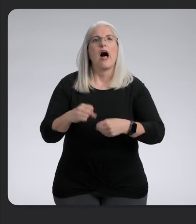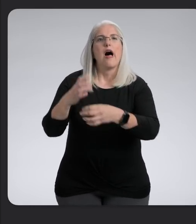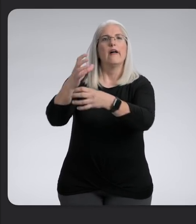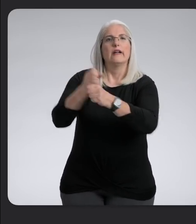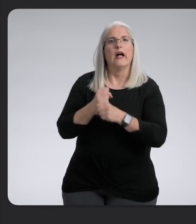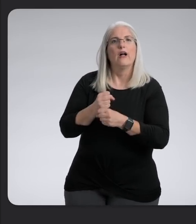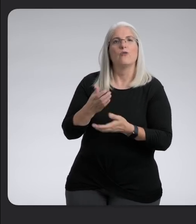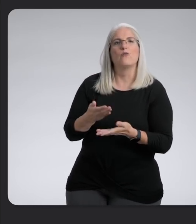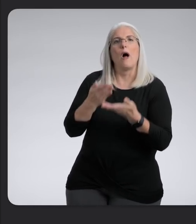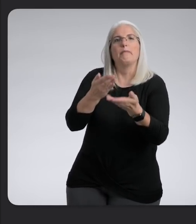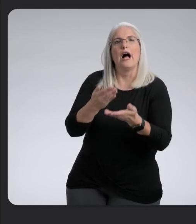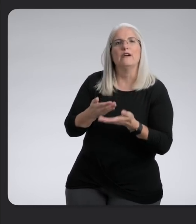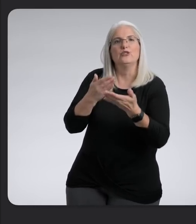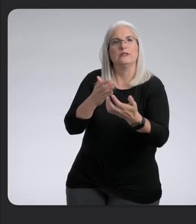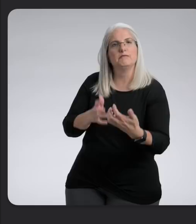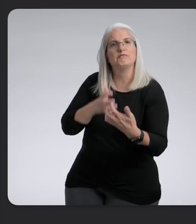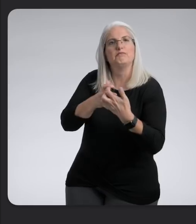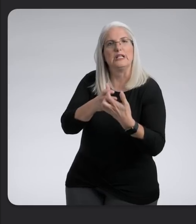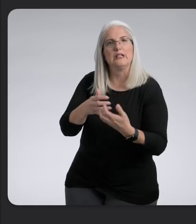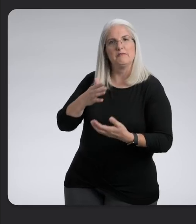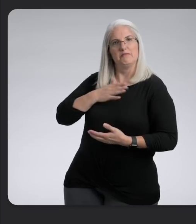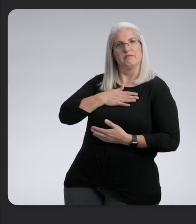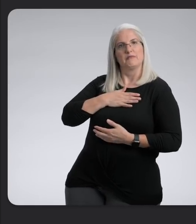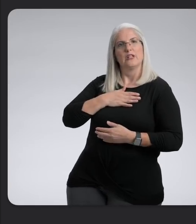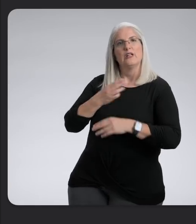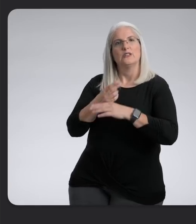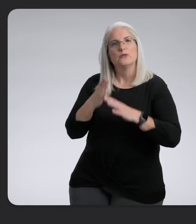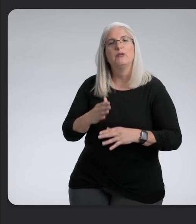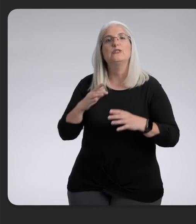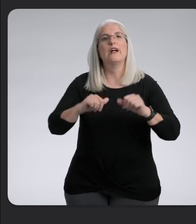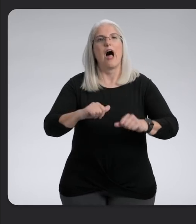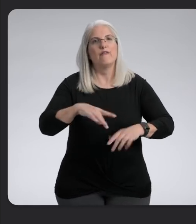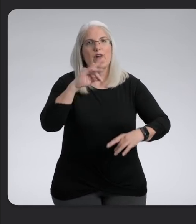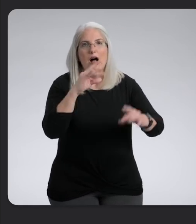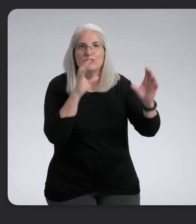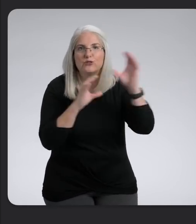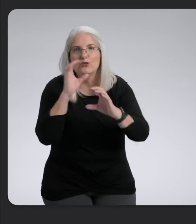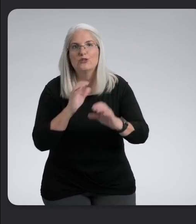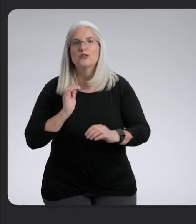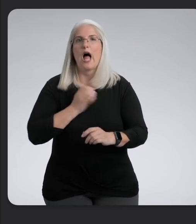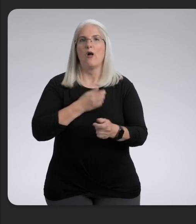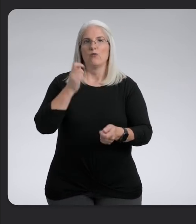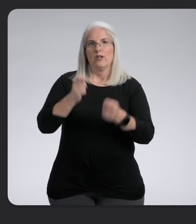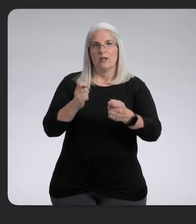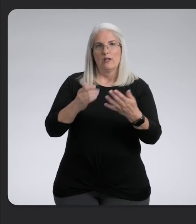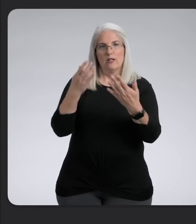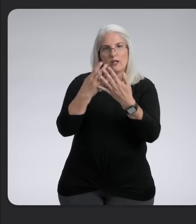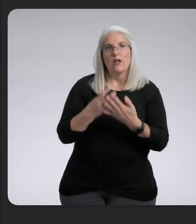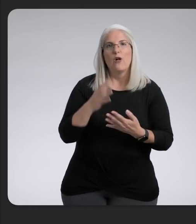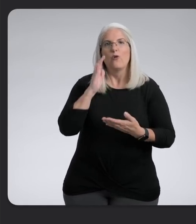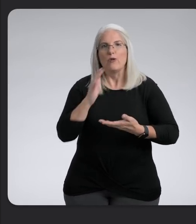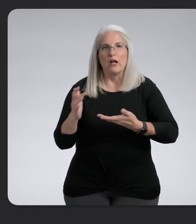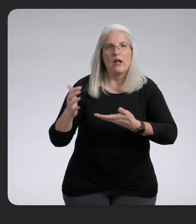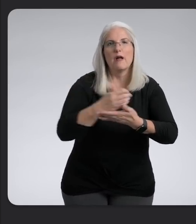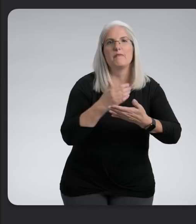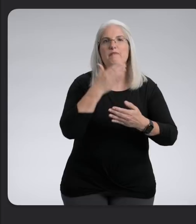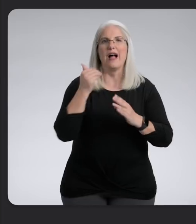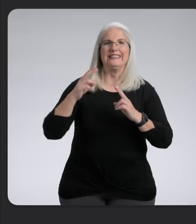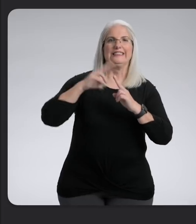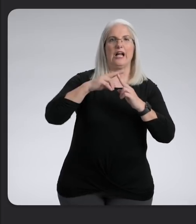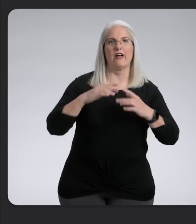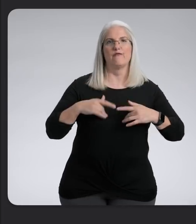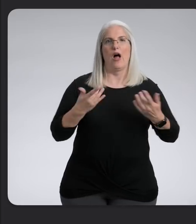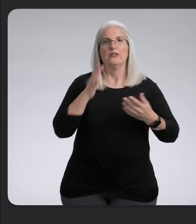in search, our expert editors will curate the best and biggest events. And the new App Store widget will feature